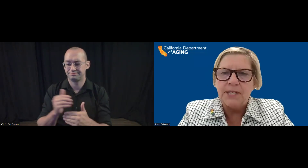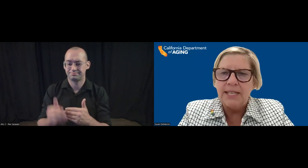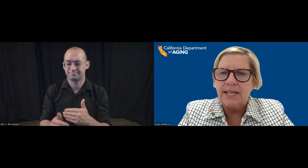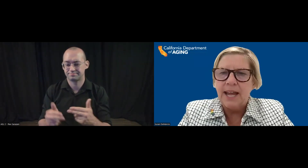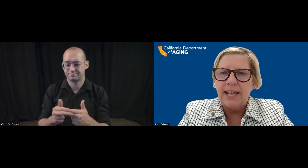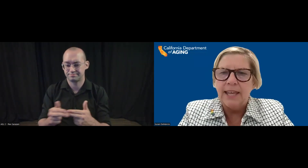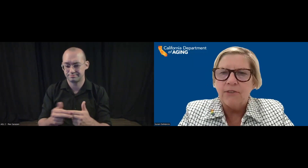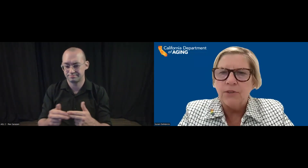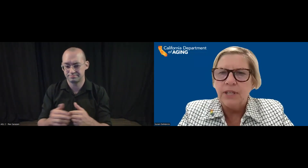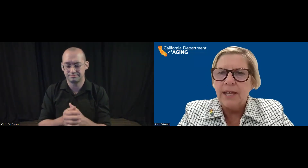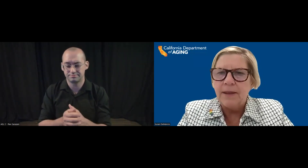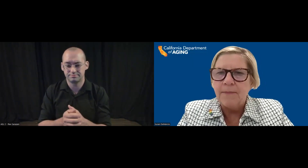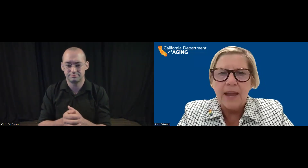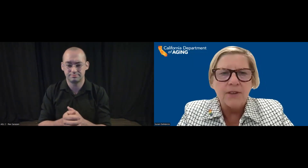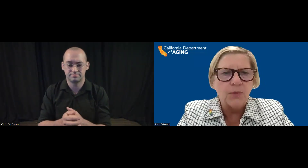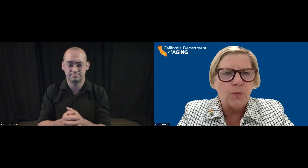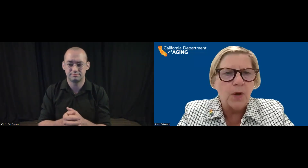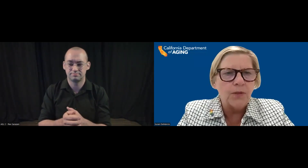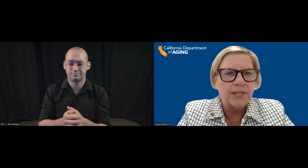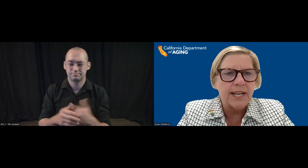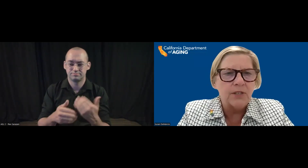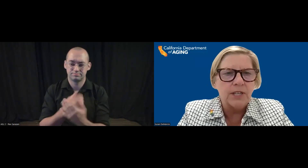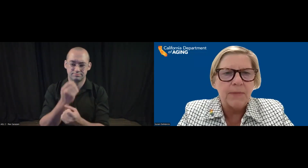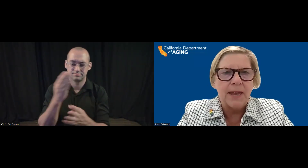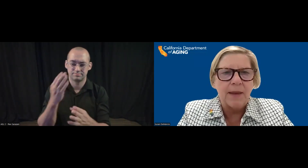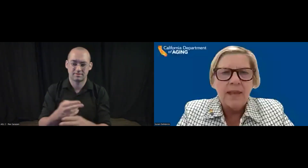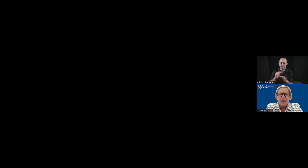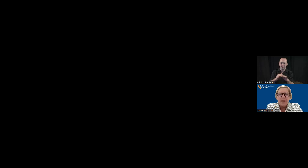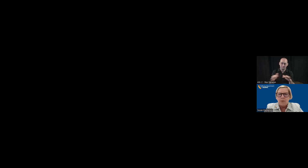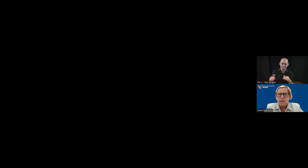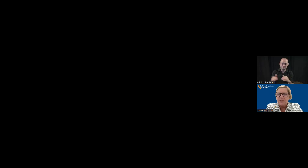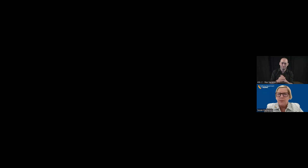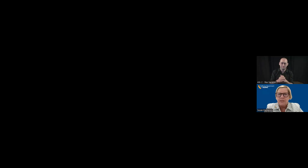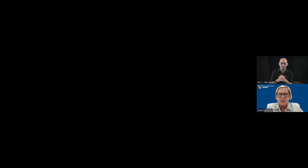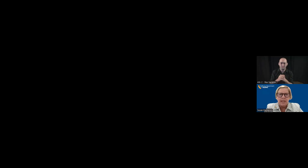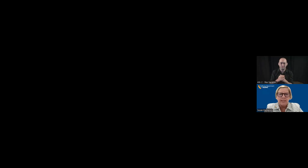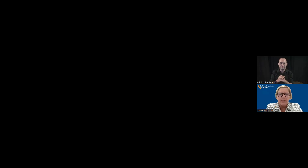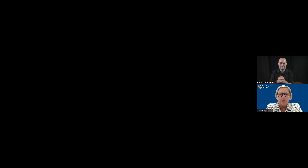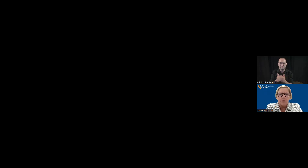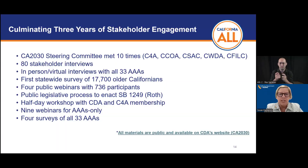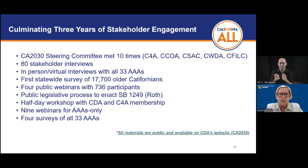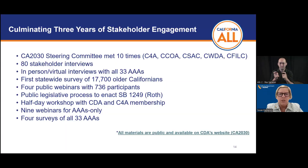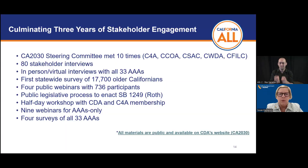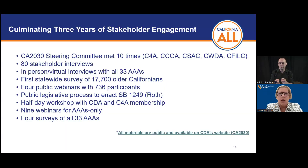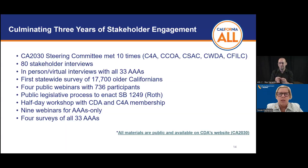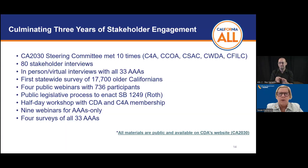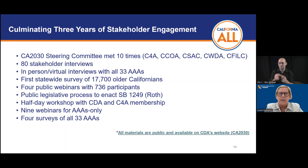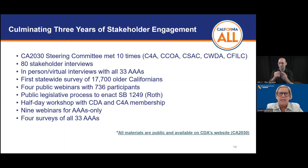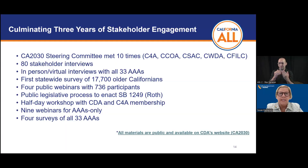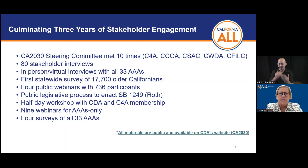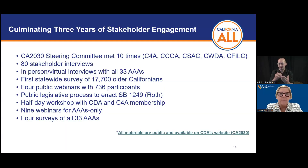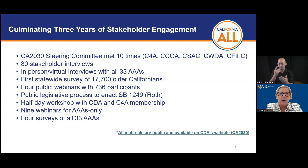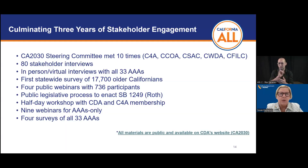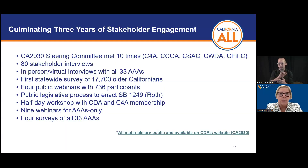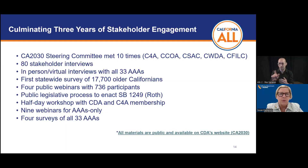we bring you updates at a high level. I also, while the slides are coming up, I want to give special thanks and appreciation to all of our